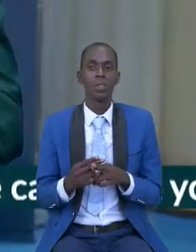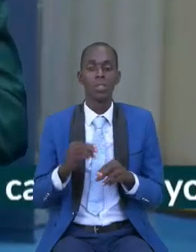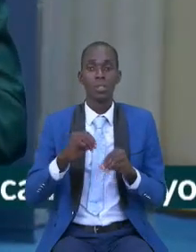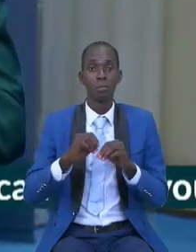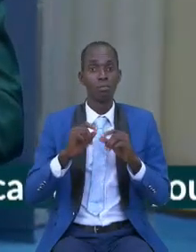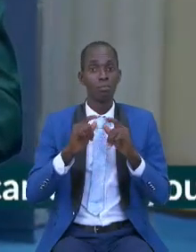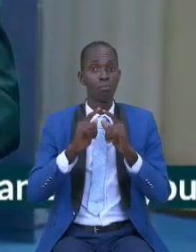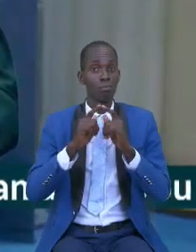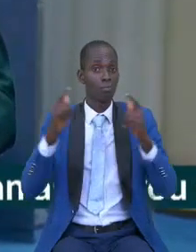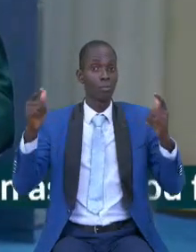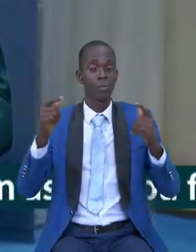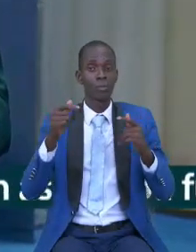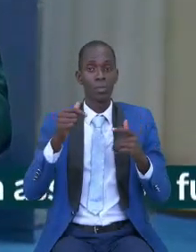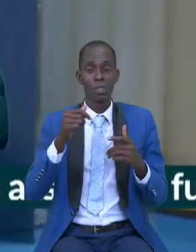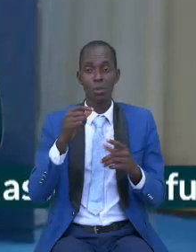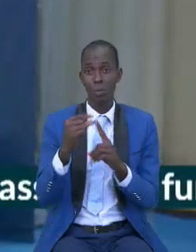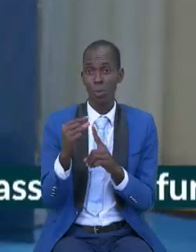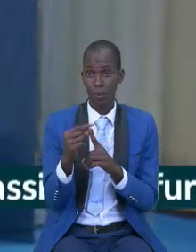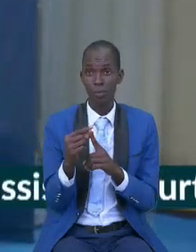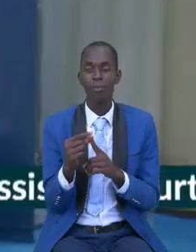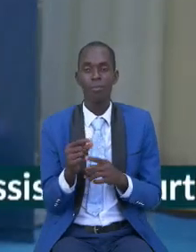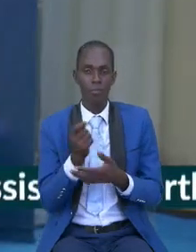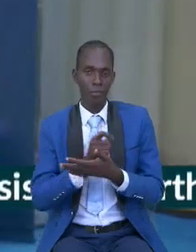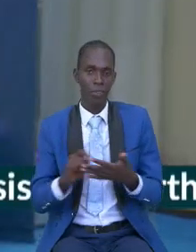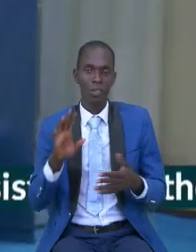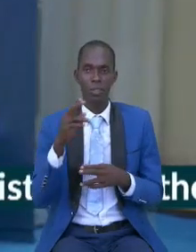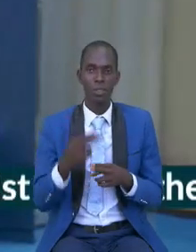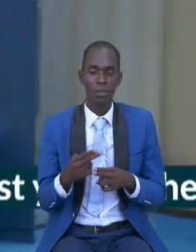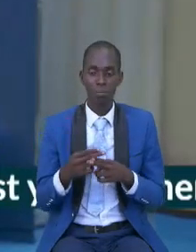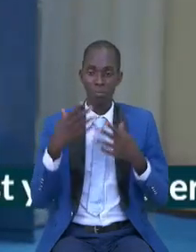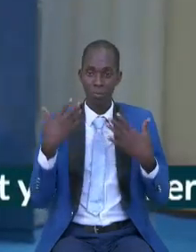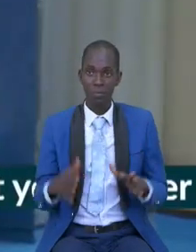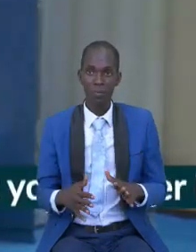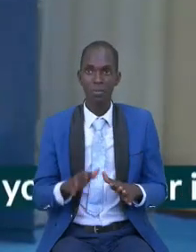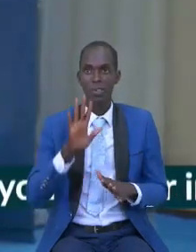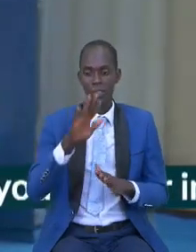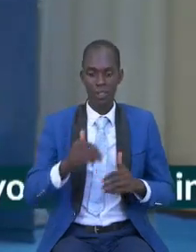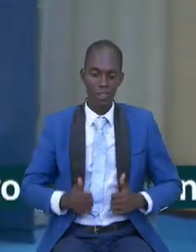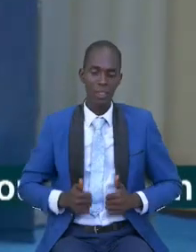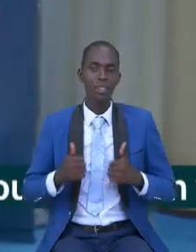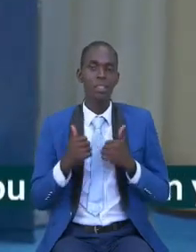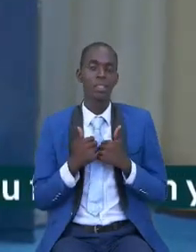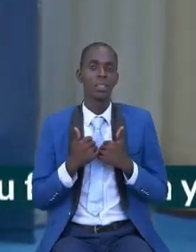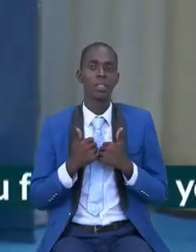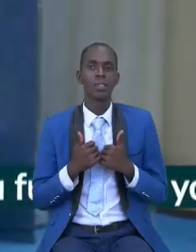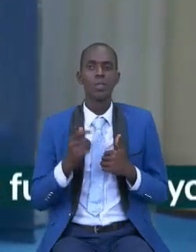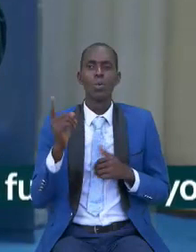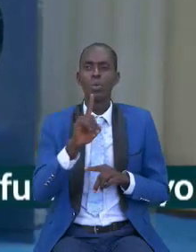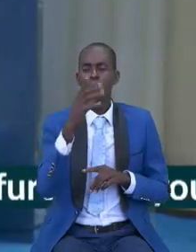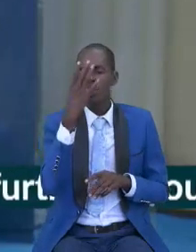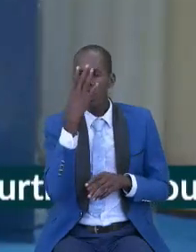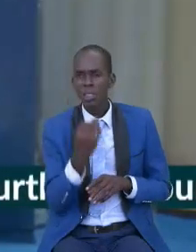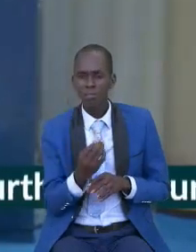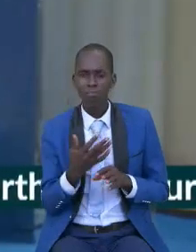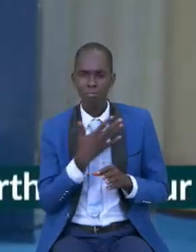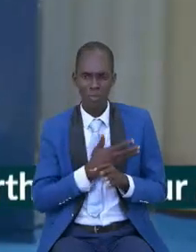letter. Then your address. Describe where you stay, or